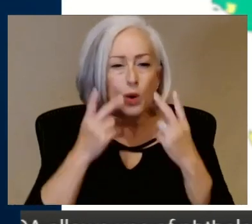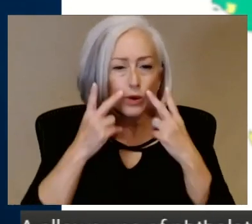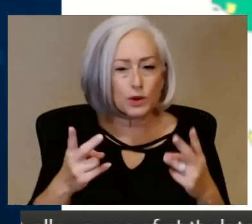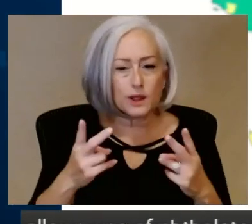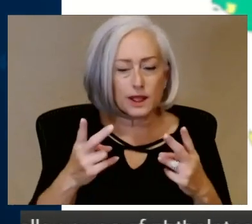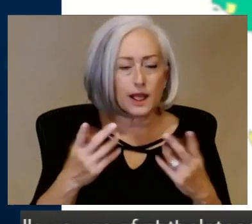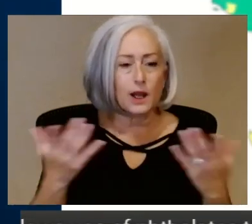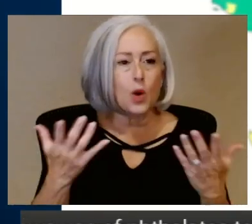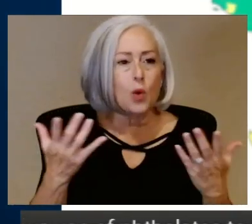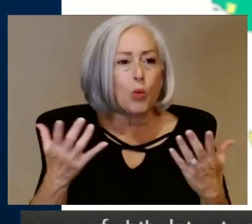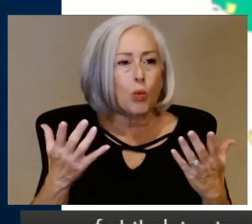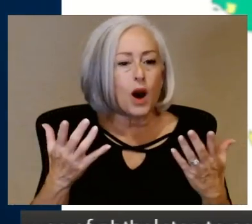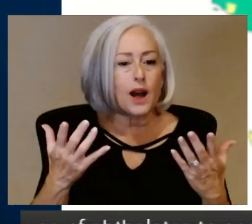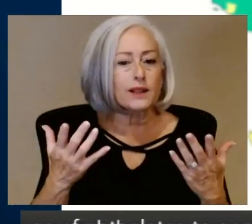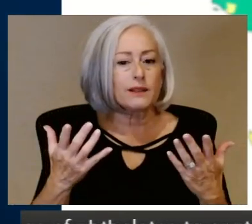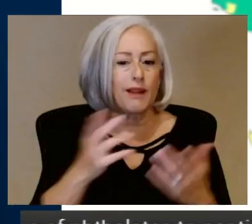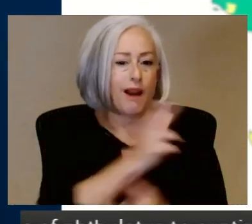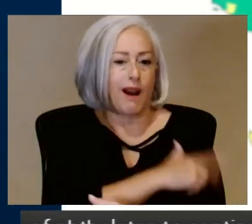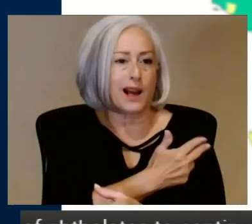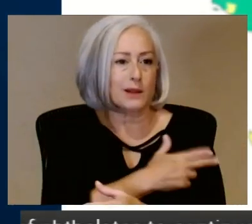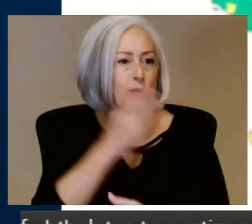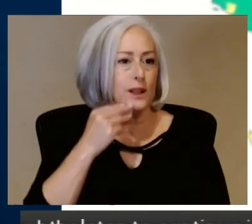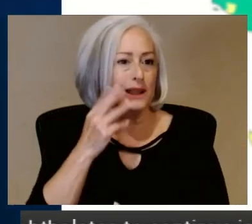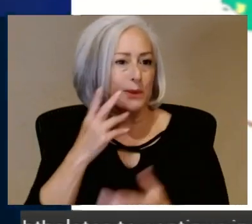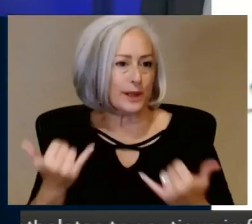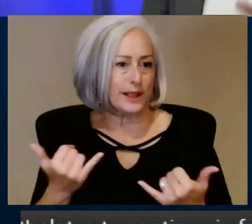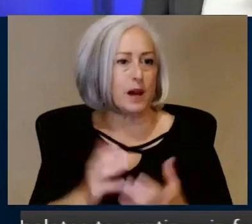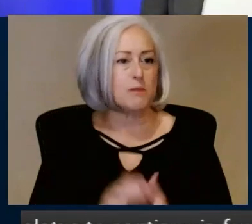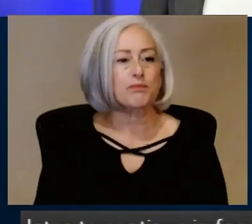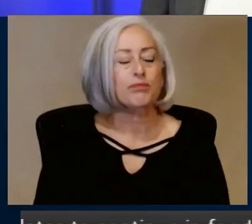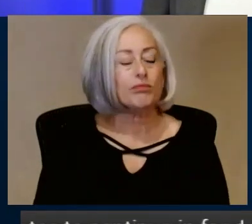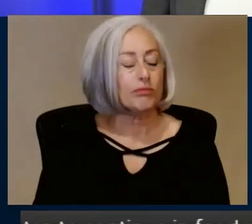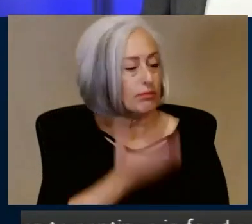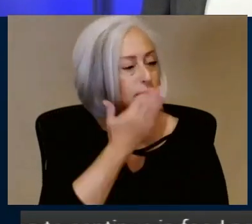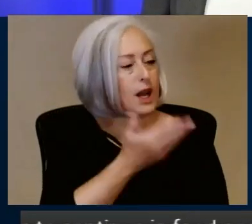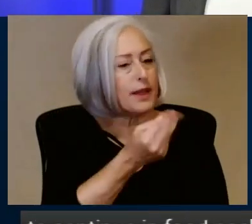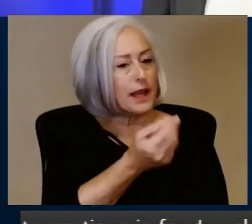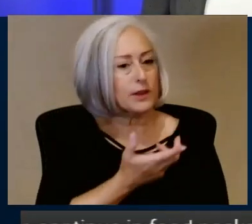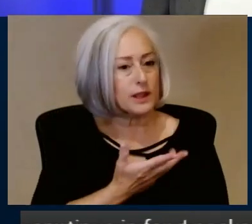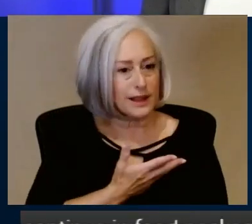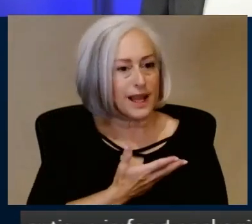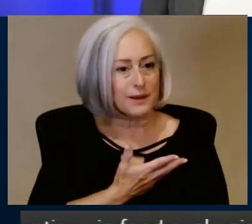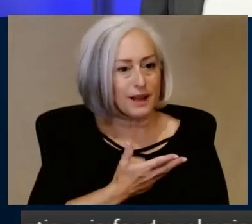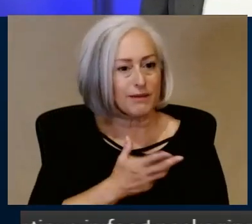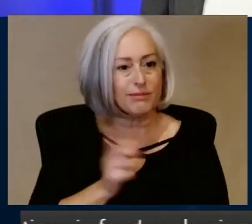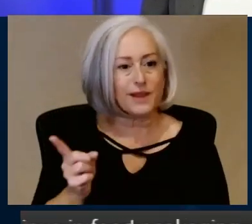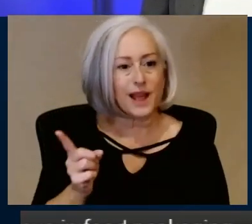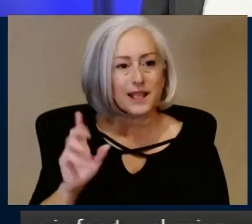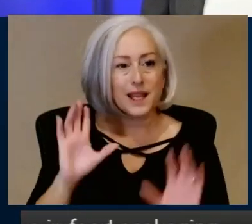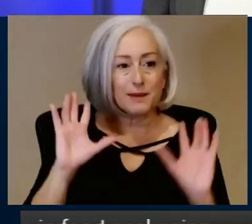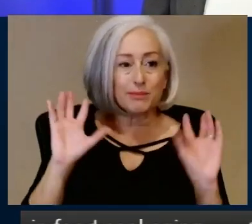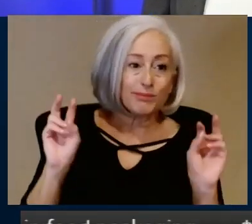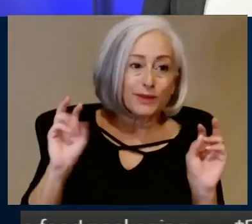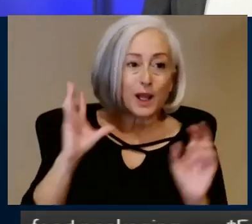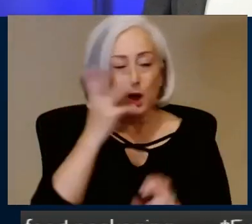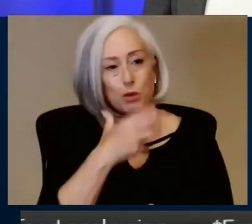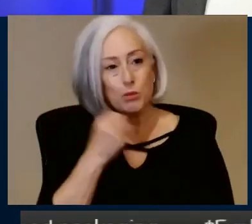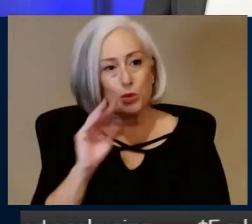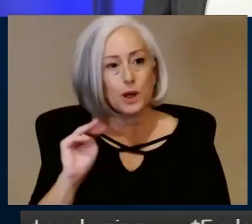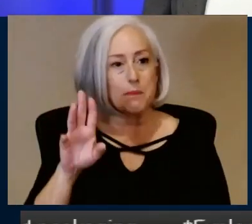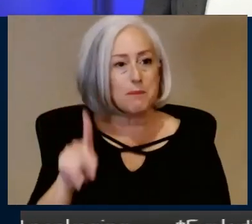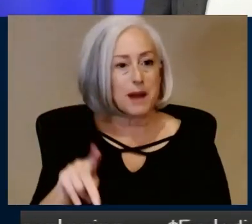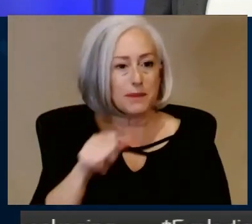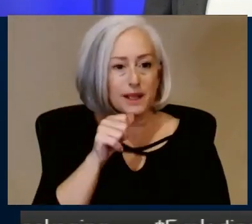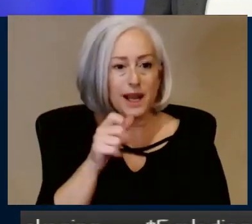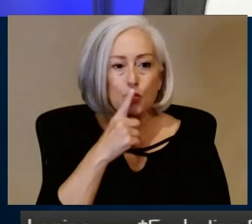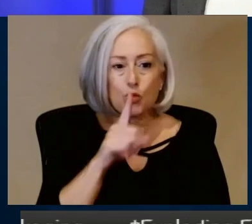on hospital systems. Yeah, I'm glad you point that out. That's a pretty and a happy little map right there. So perhaps not what it really looks like and